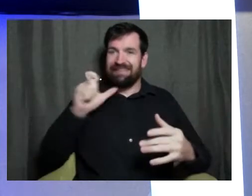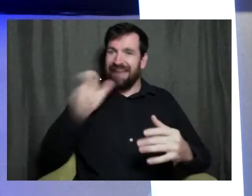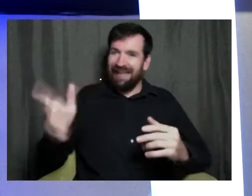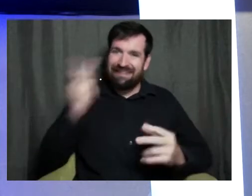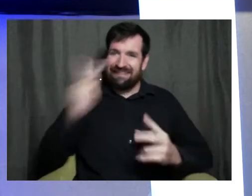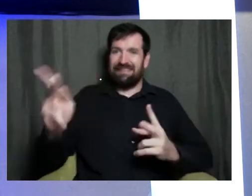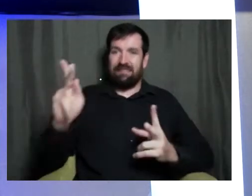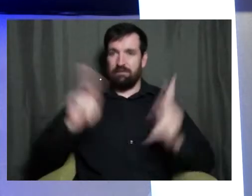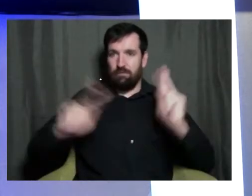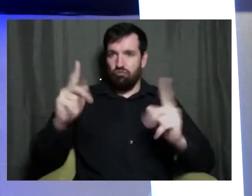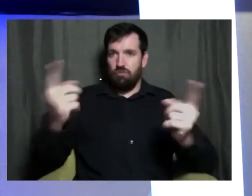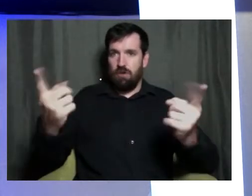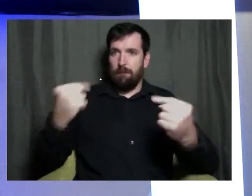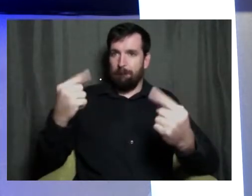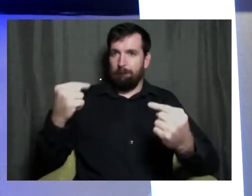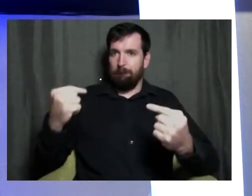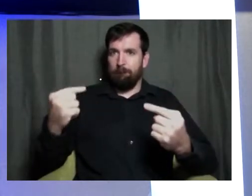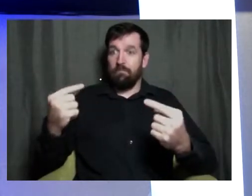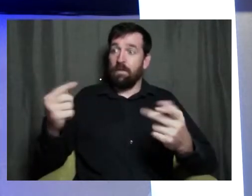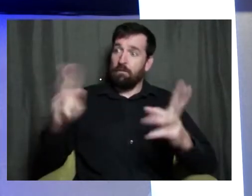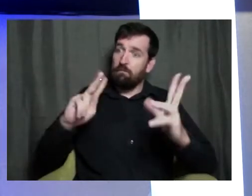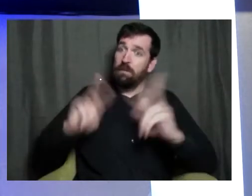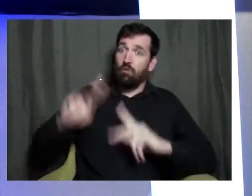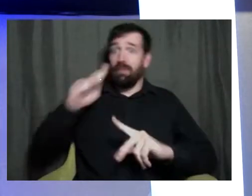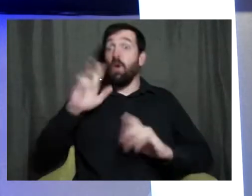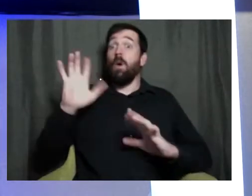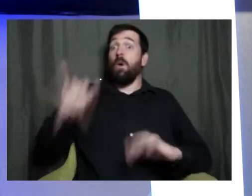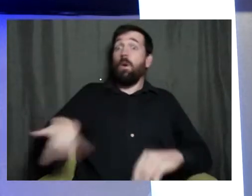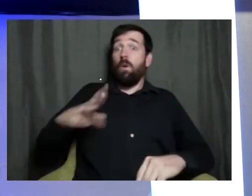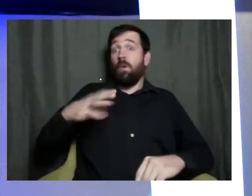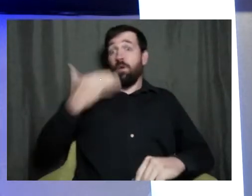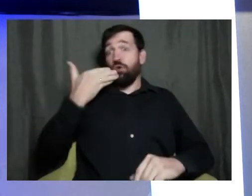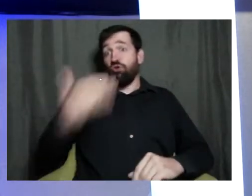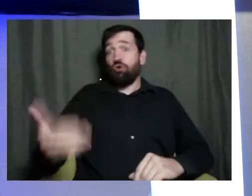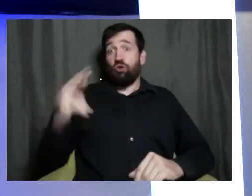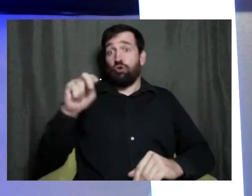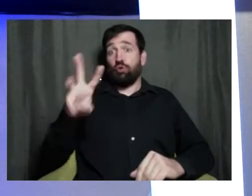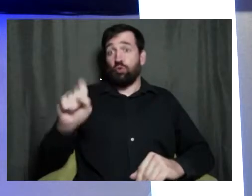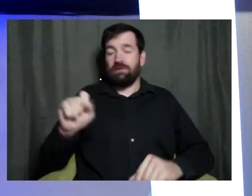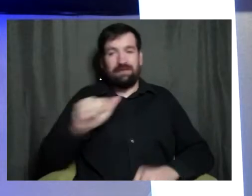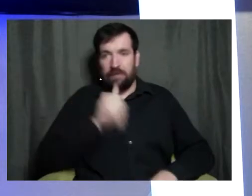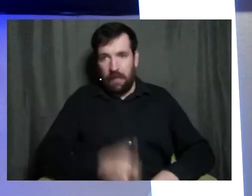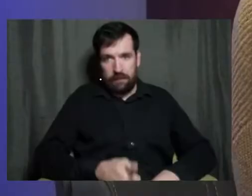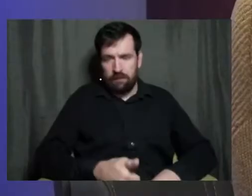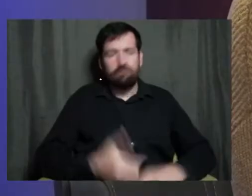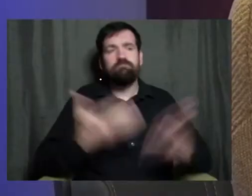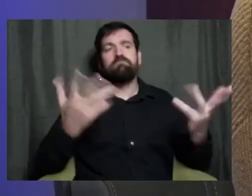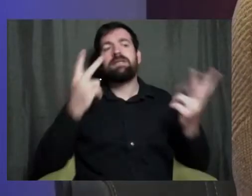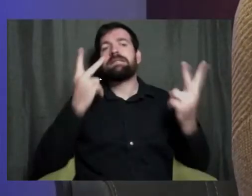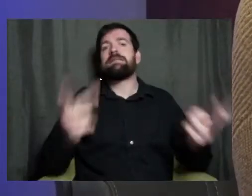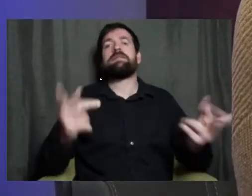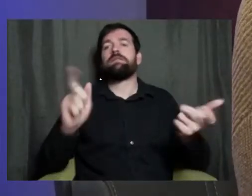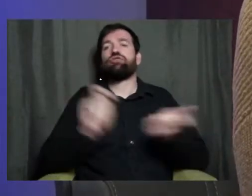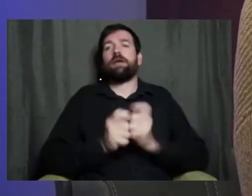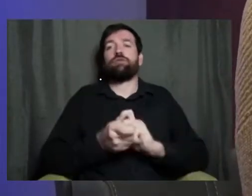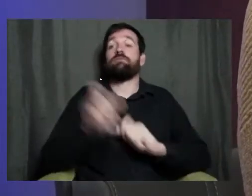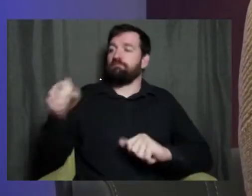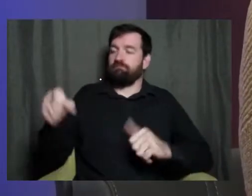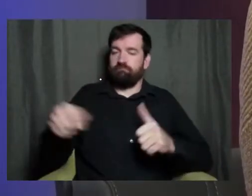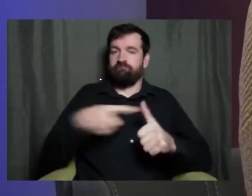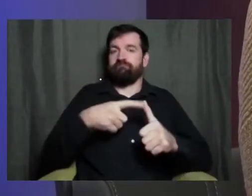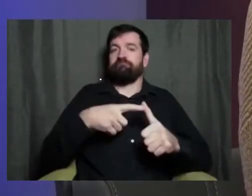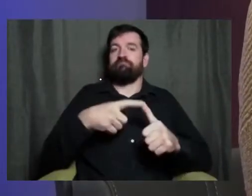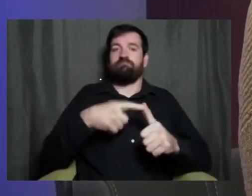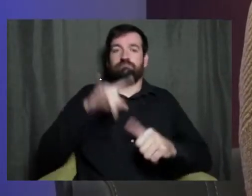think the general public would think, oh, well, that's good news. Yes. It was not good news for you all. No, So what have you seen it evolve to? Yeah, so initially in the pandemic, kids weren't